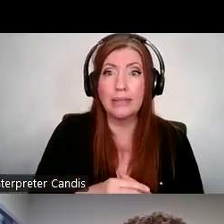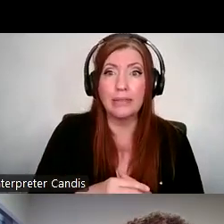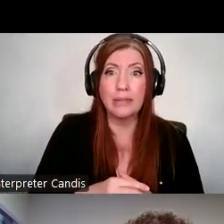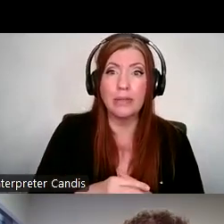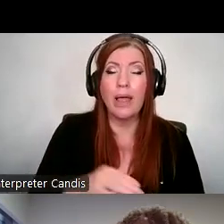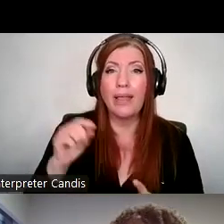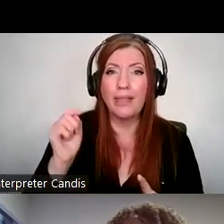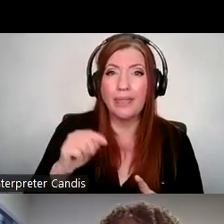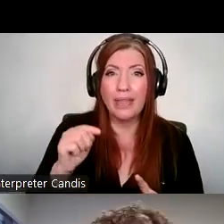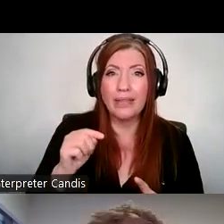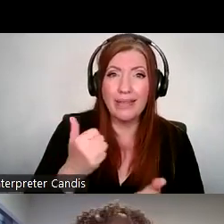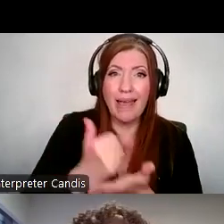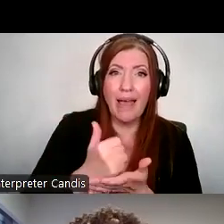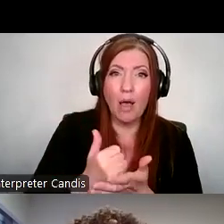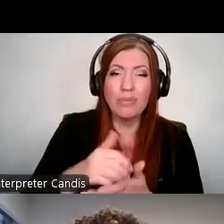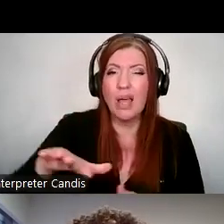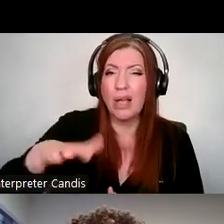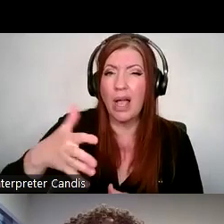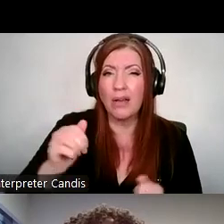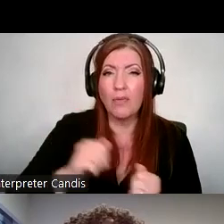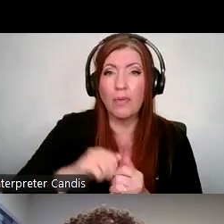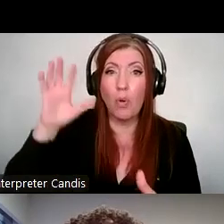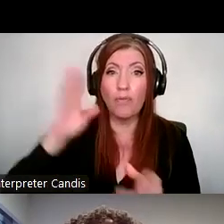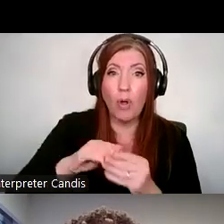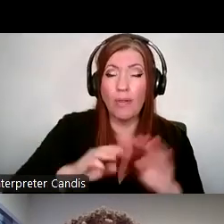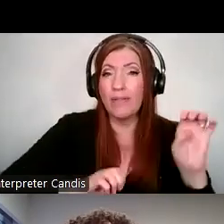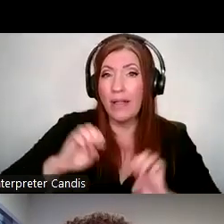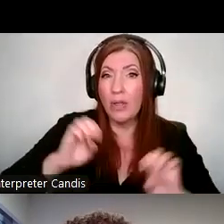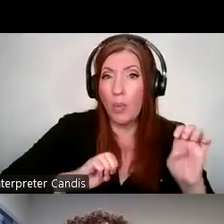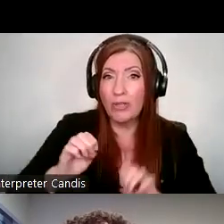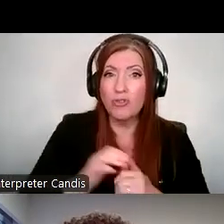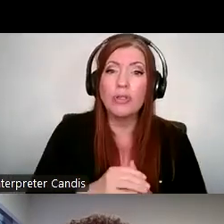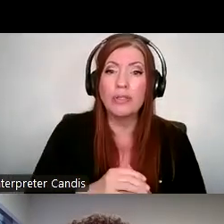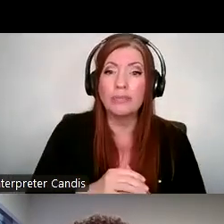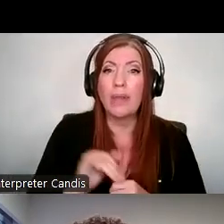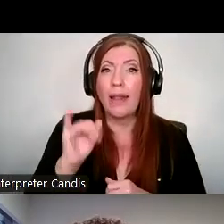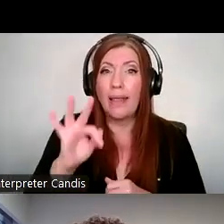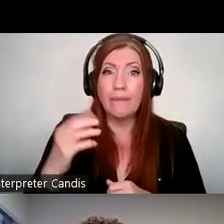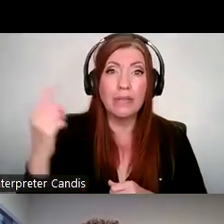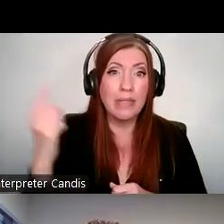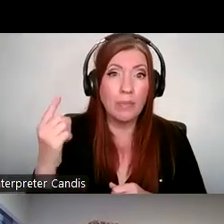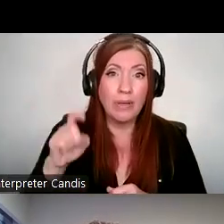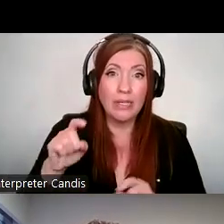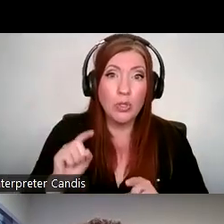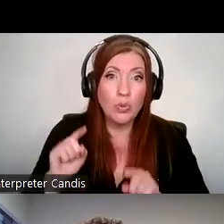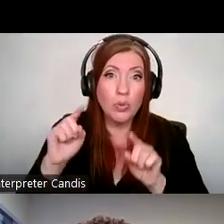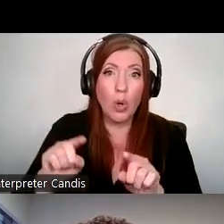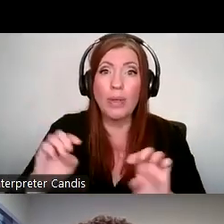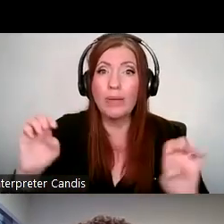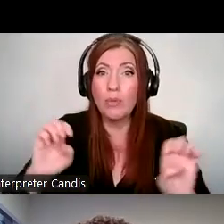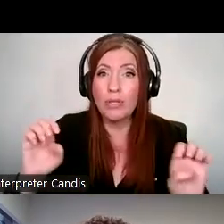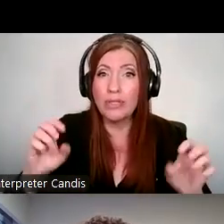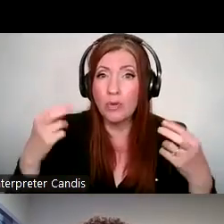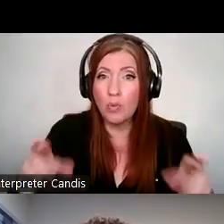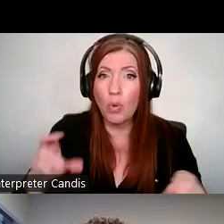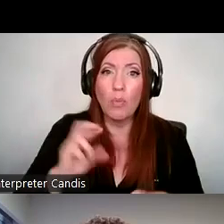this helps kind of with the overall evaluation. If someone does need to go to the emergency room or to the hospital because